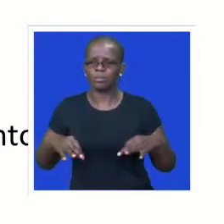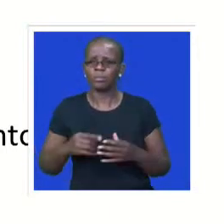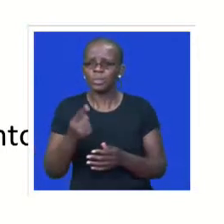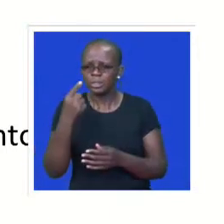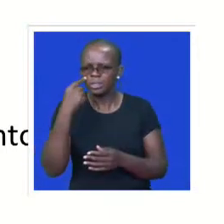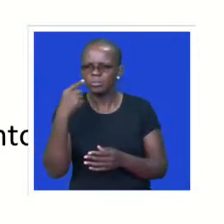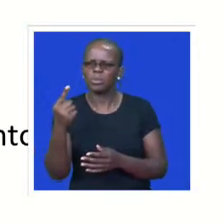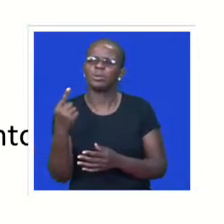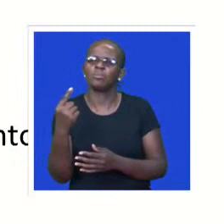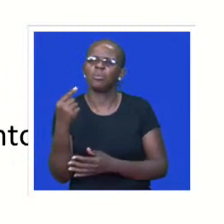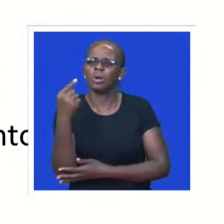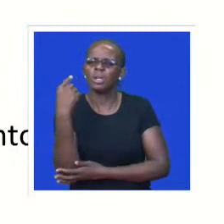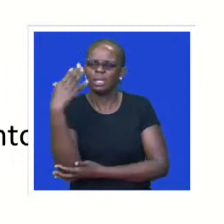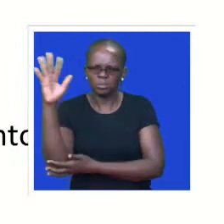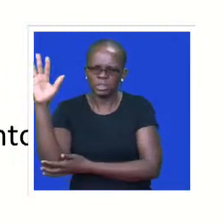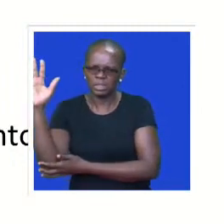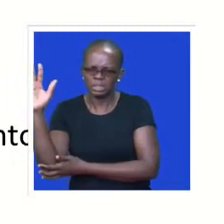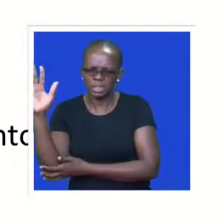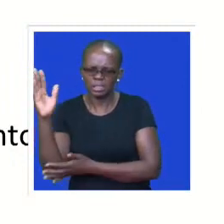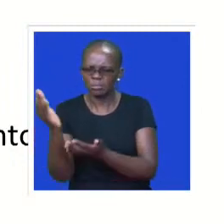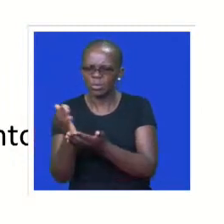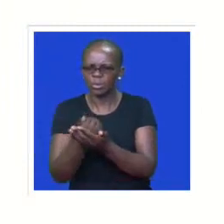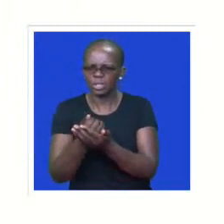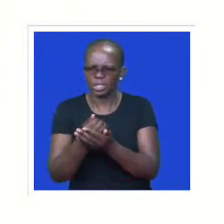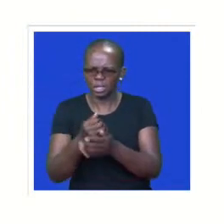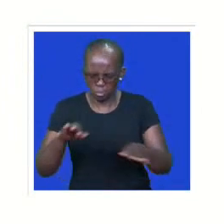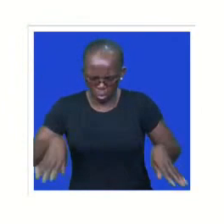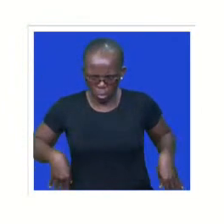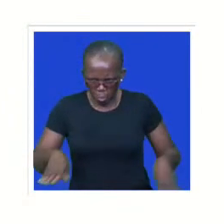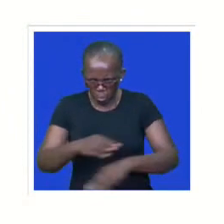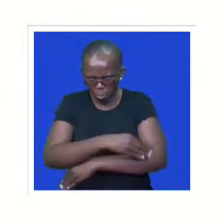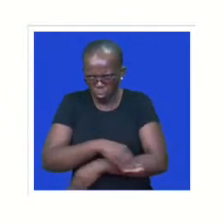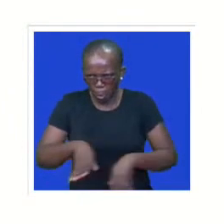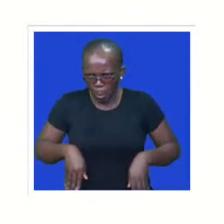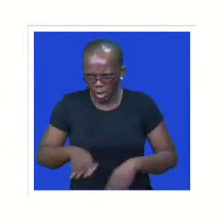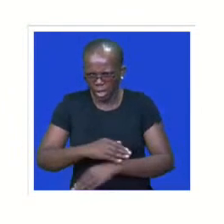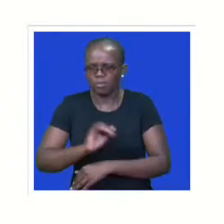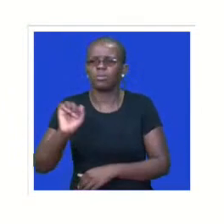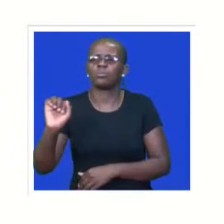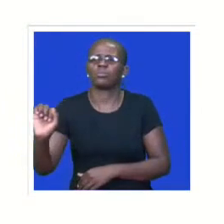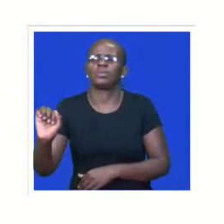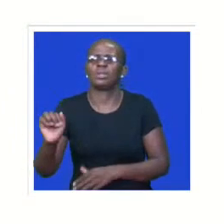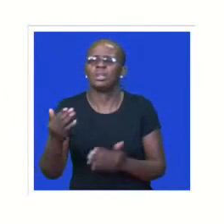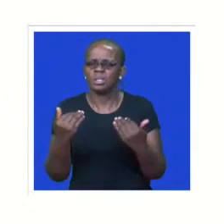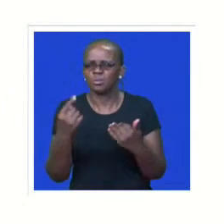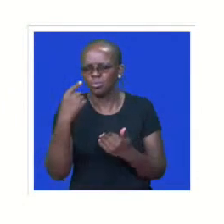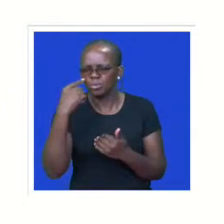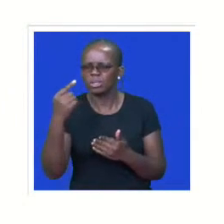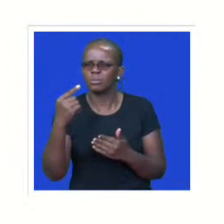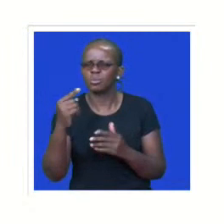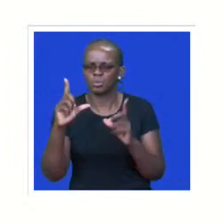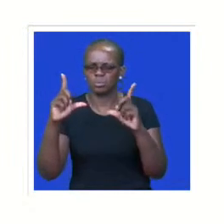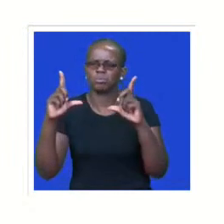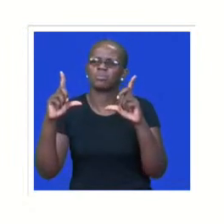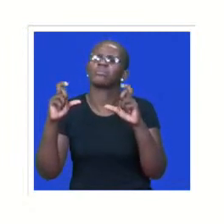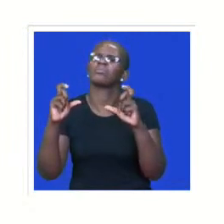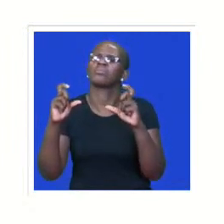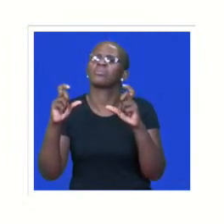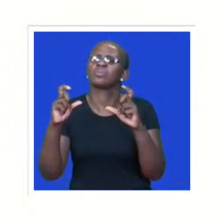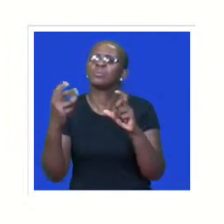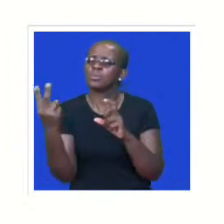trees to cover themselves. And as you can see, dear Lena, from this slide, you can